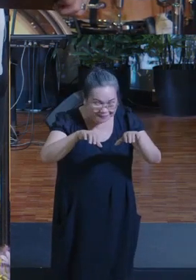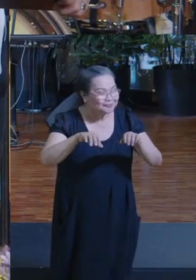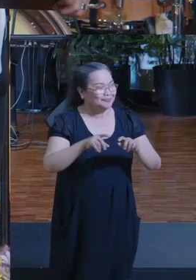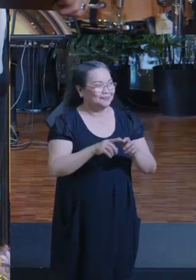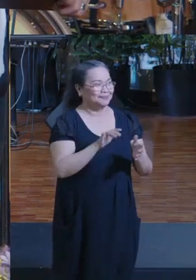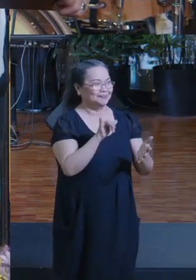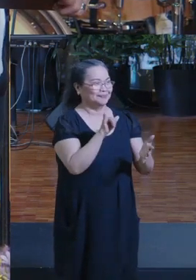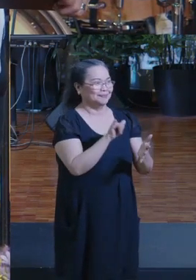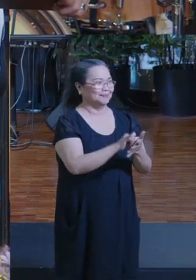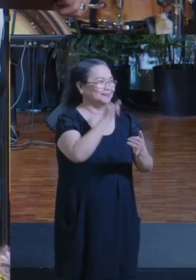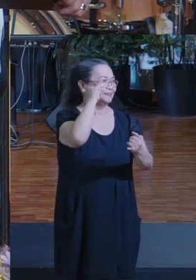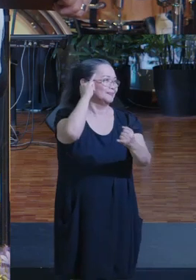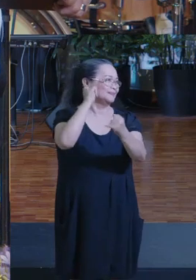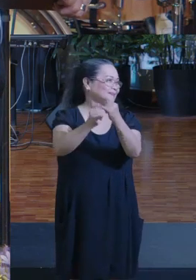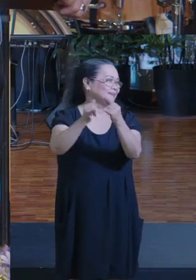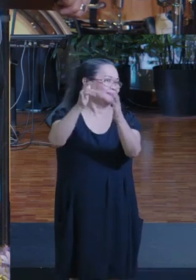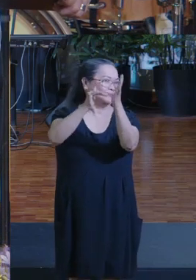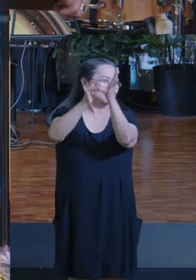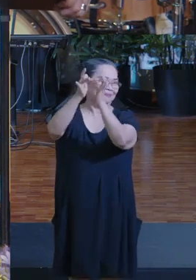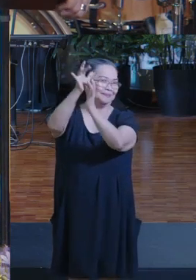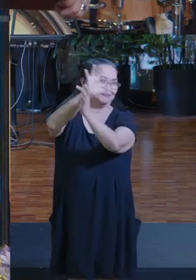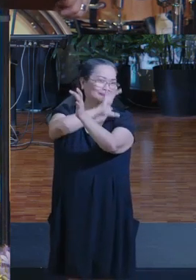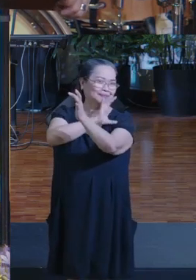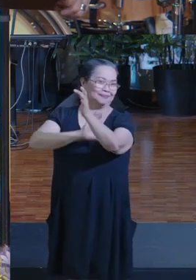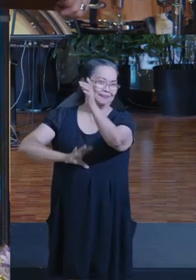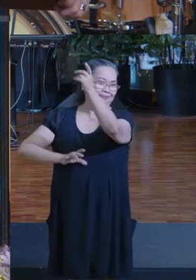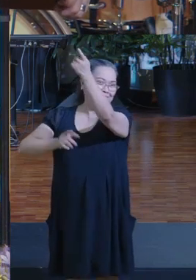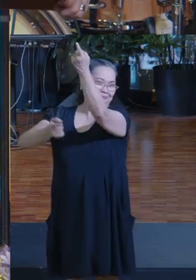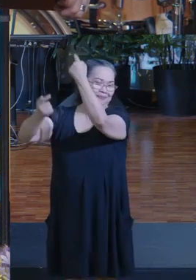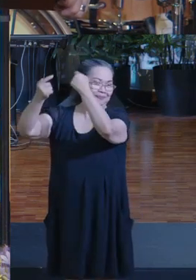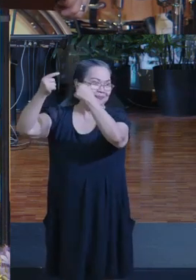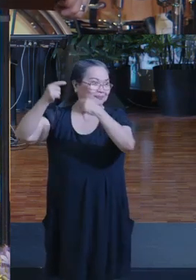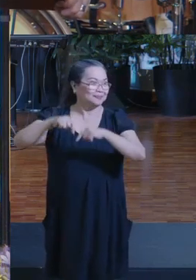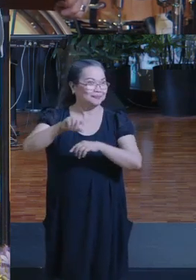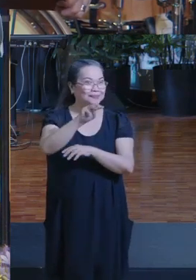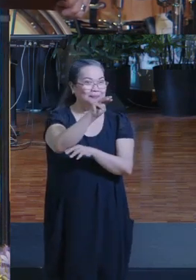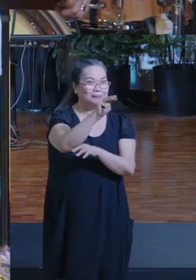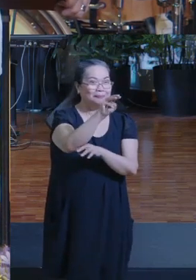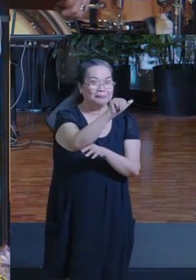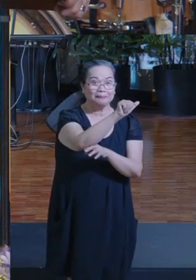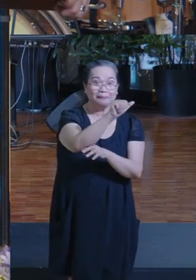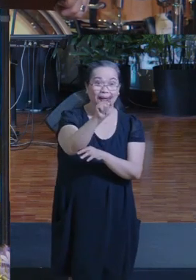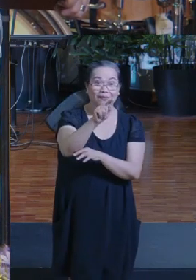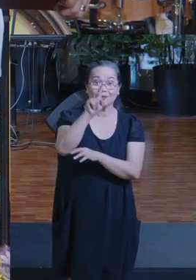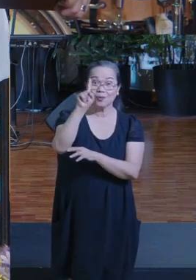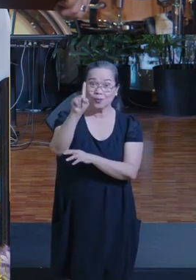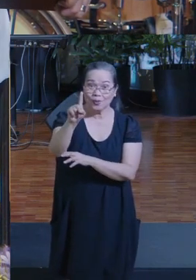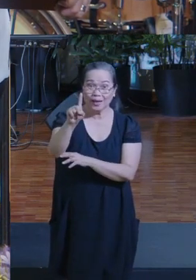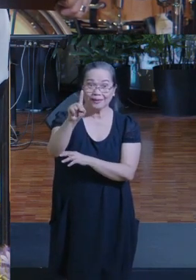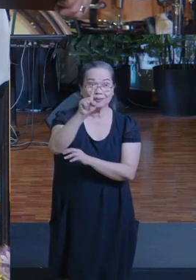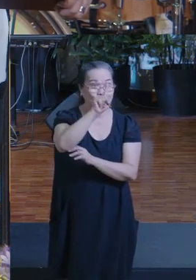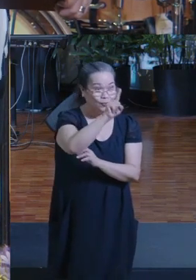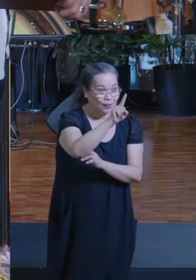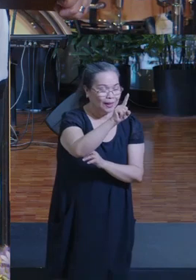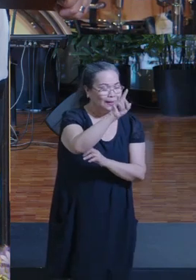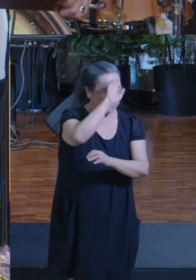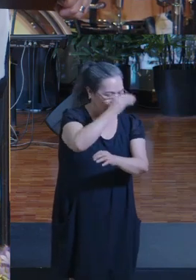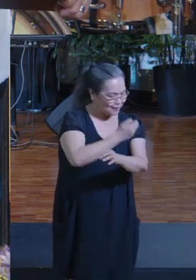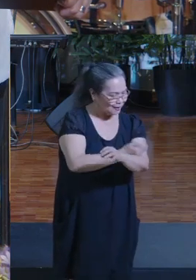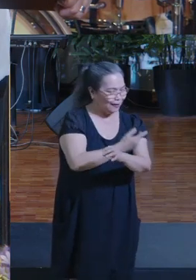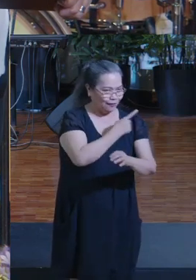ang katapusan po si Jesus Christ. Siya po, according to Matthew 1:1, is the son of David, the son of